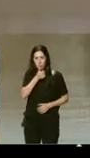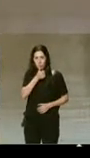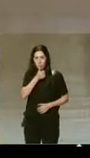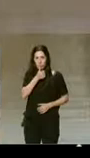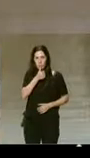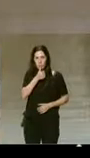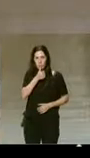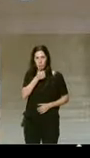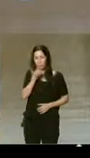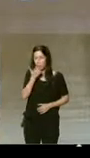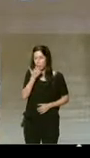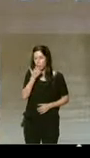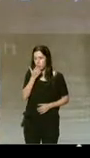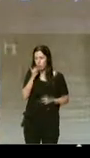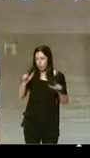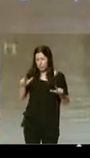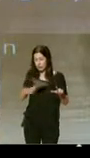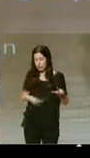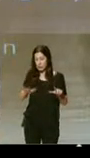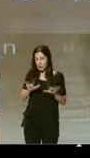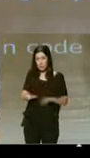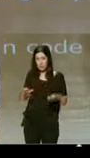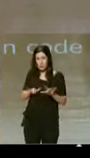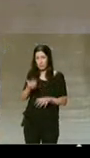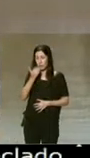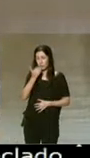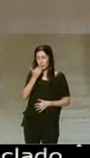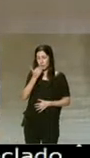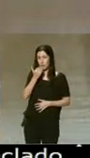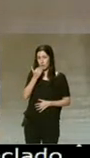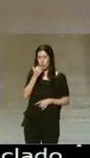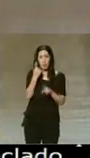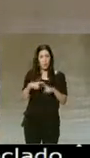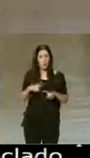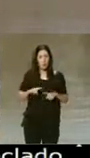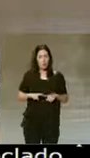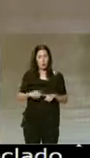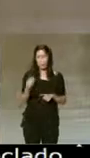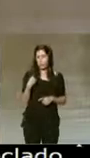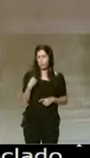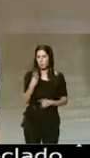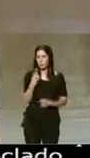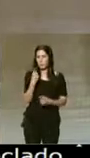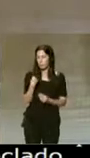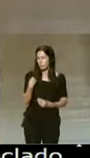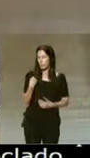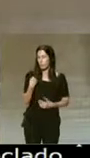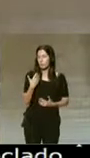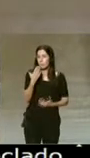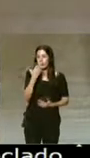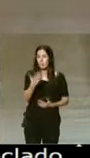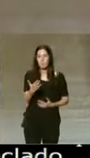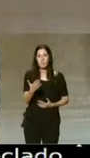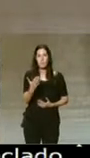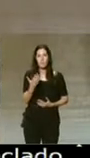code and being able to see on the keyboard of the ATM. It is difficult to read and interpret